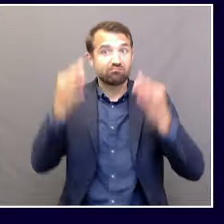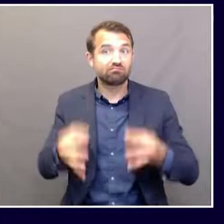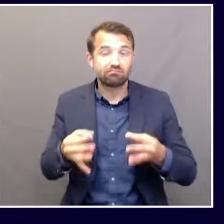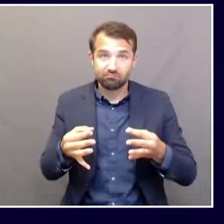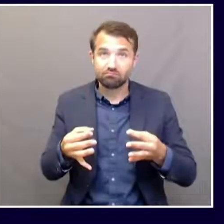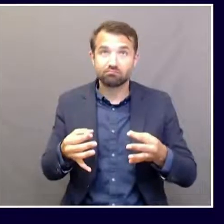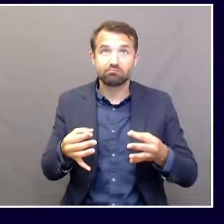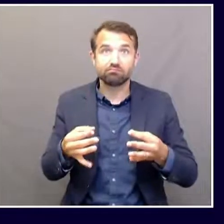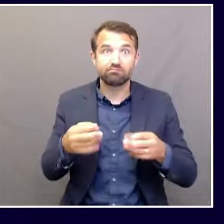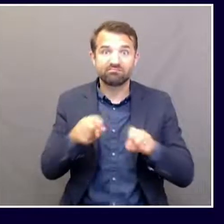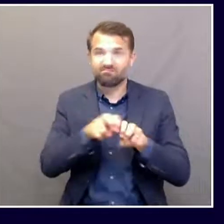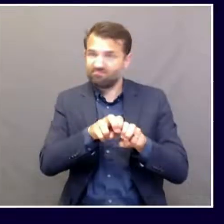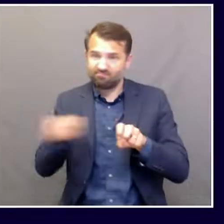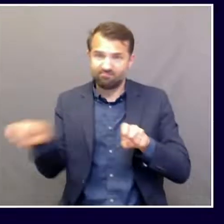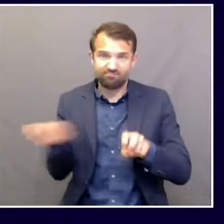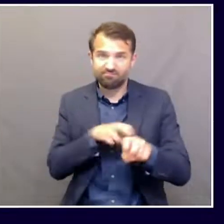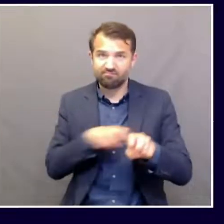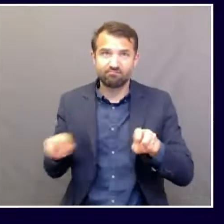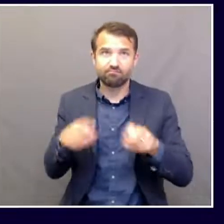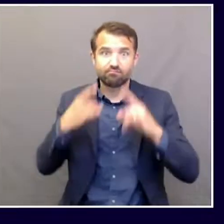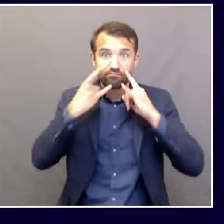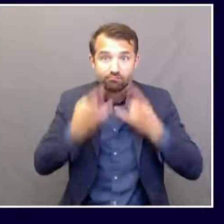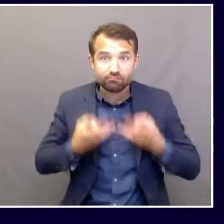this guidance or is it a directive?